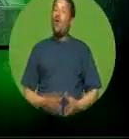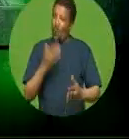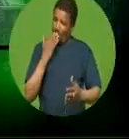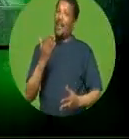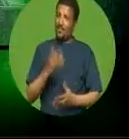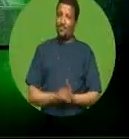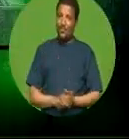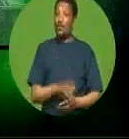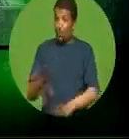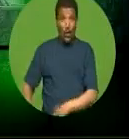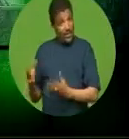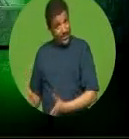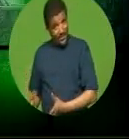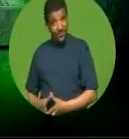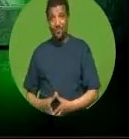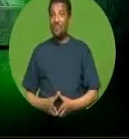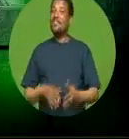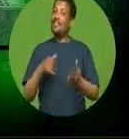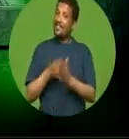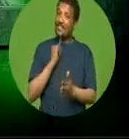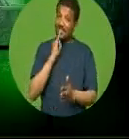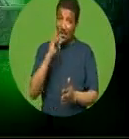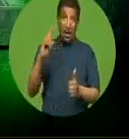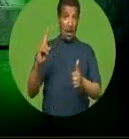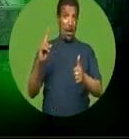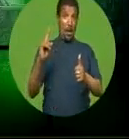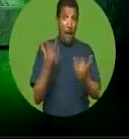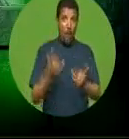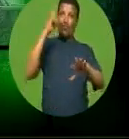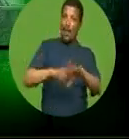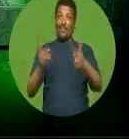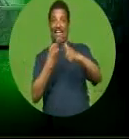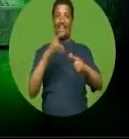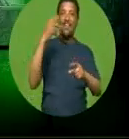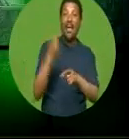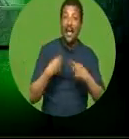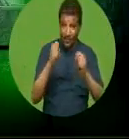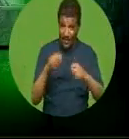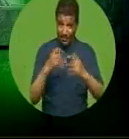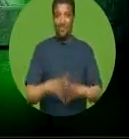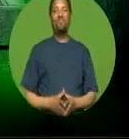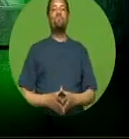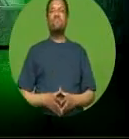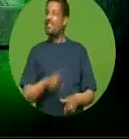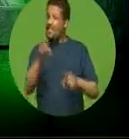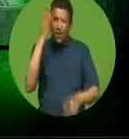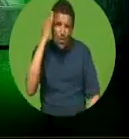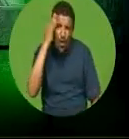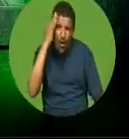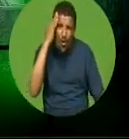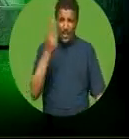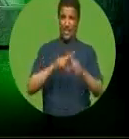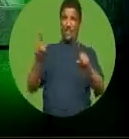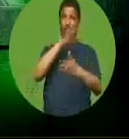Well, students, it is now time for the second activity. Did you know the